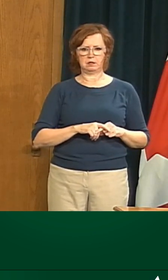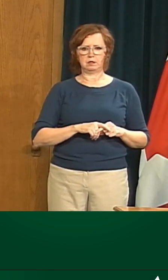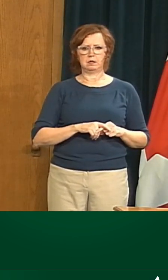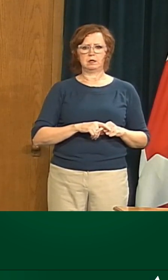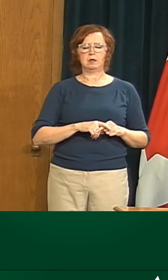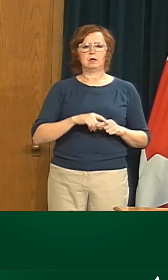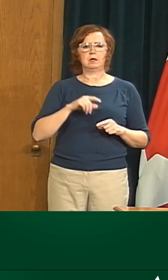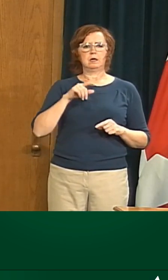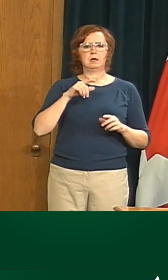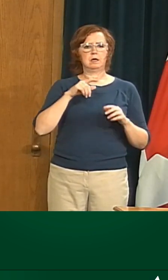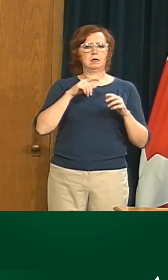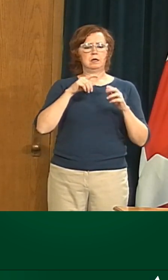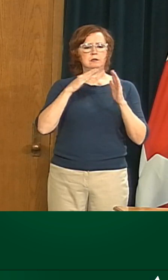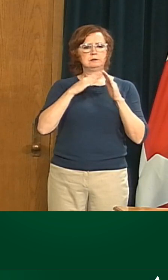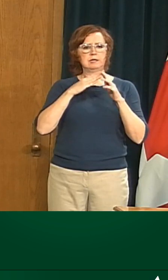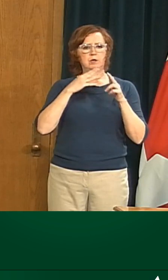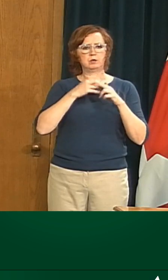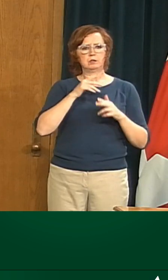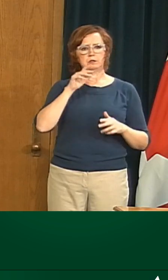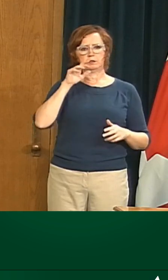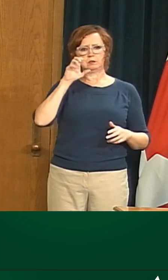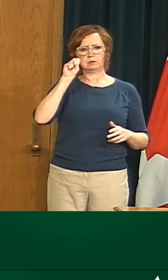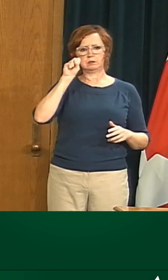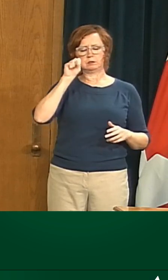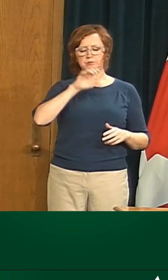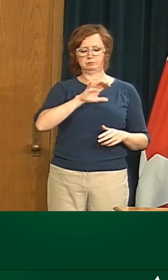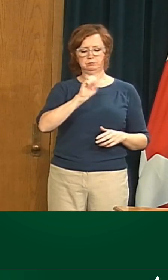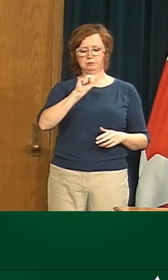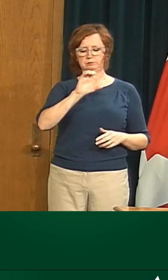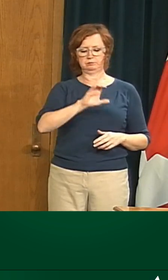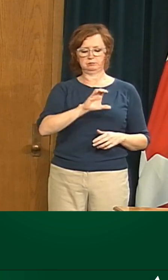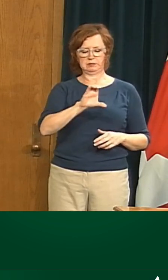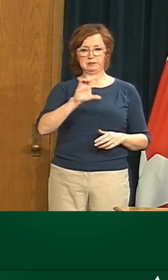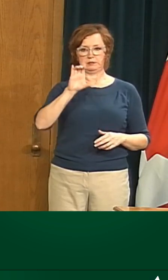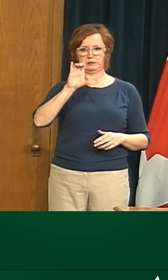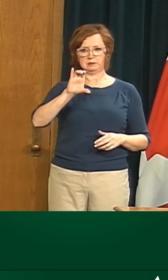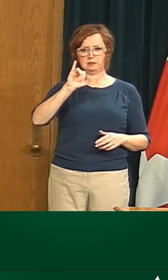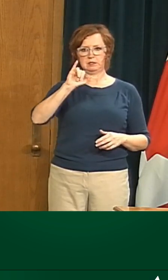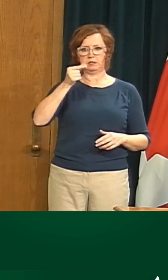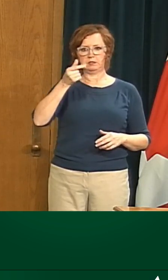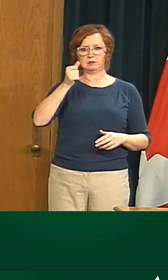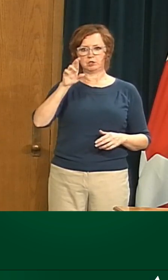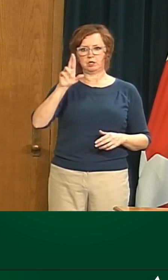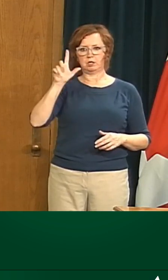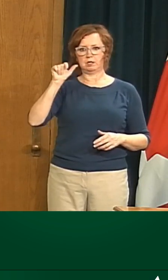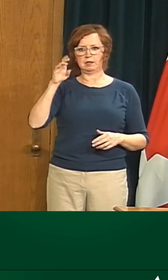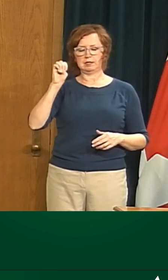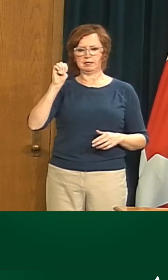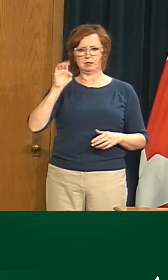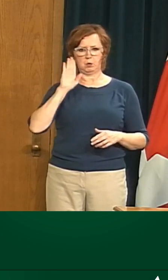Lake and how they can proceed in resuming production in their respective mines?